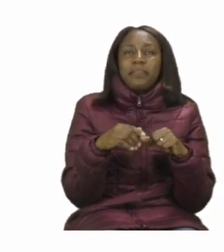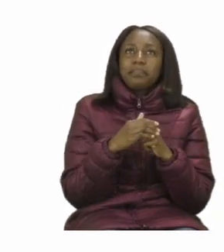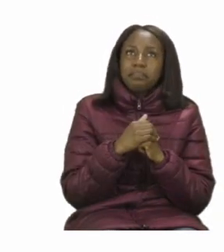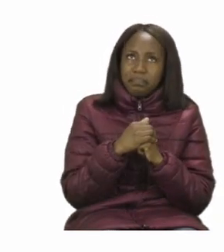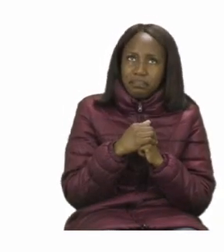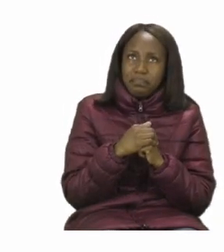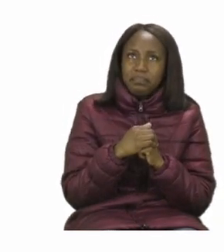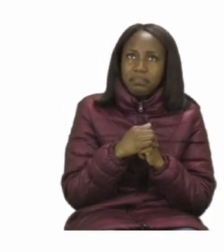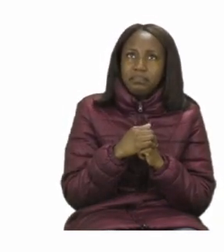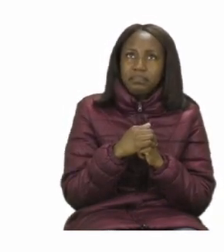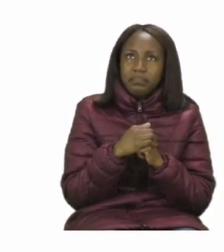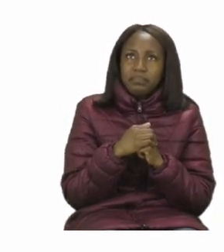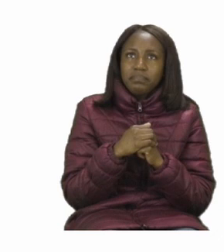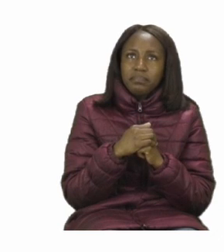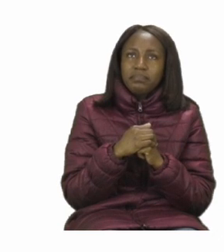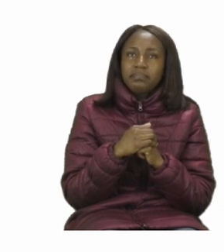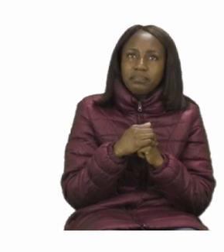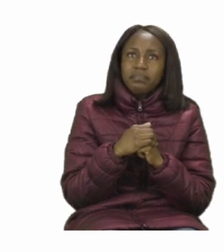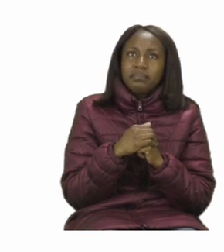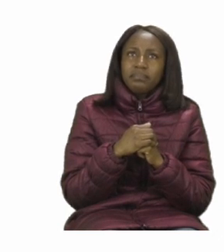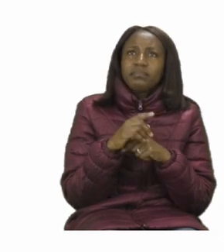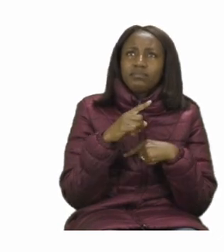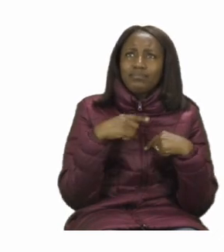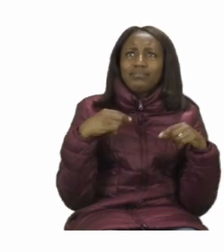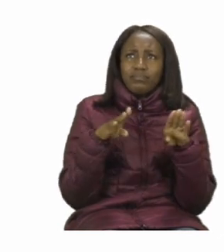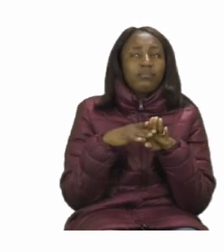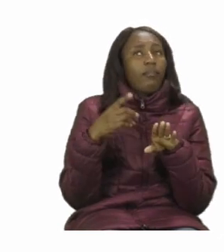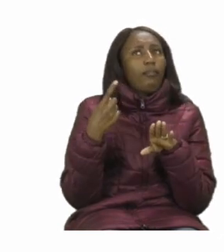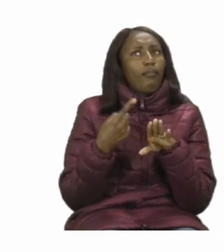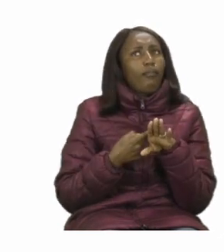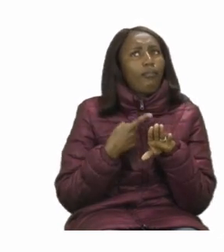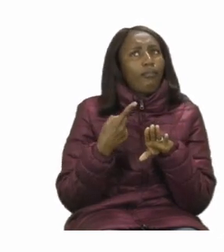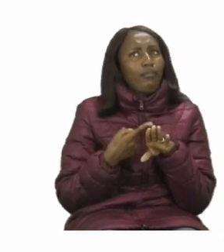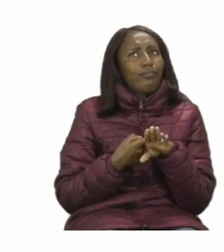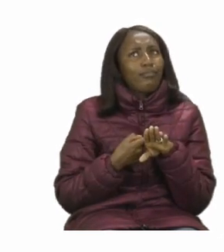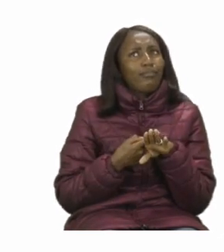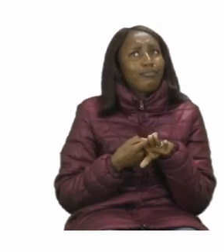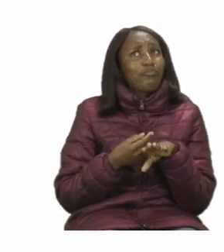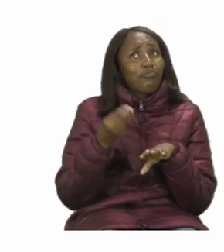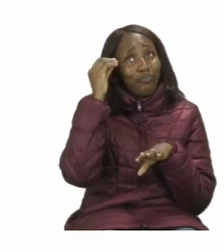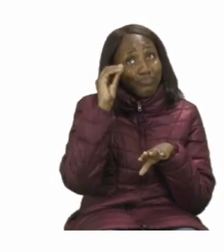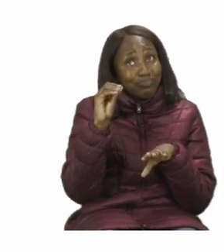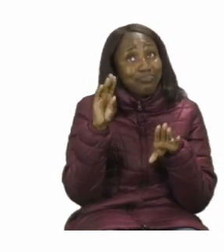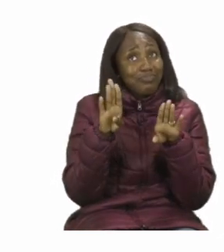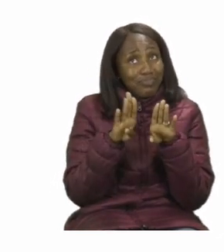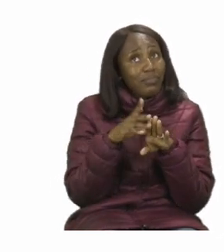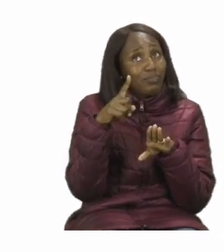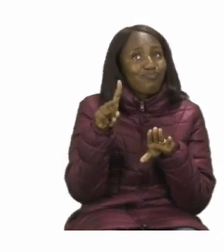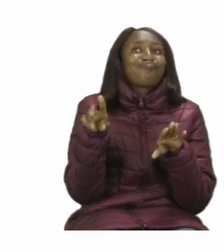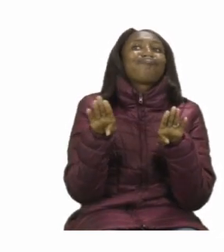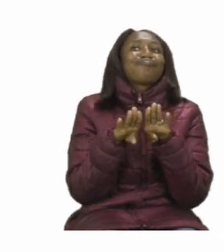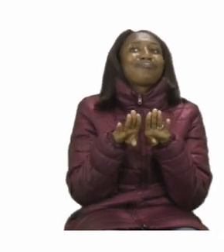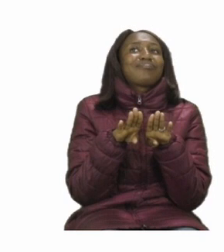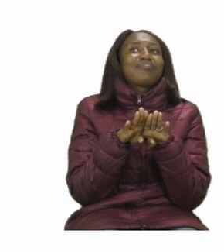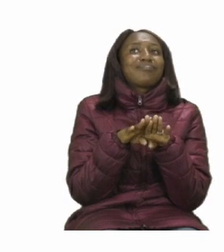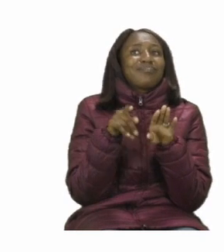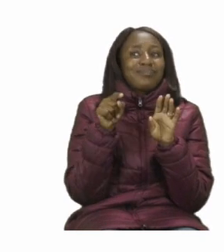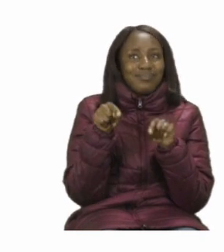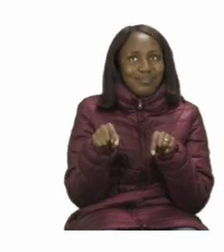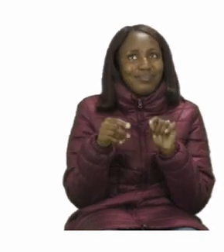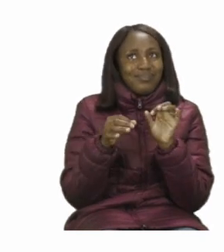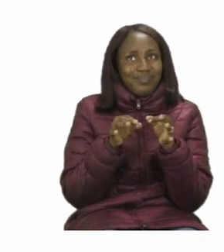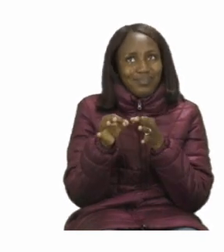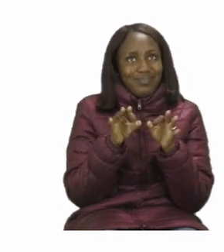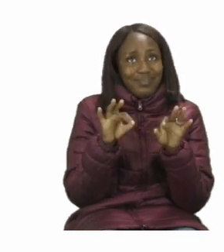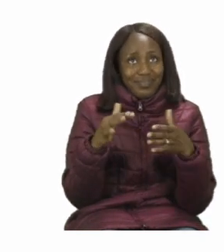is something that we all do every day, but we don't know that we have done it. So let us take a look at our